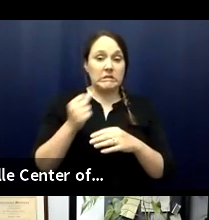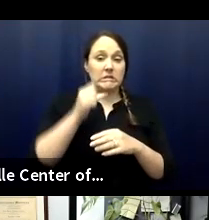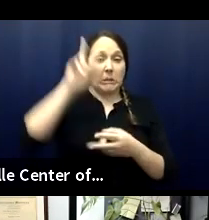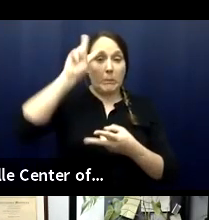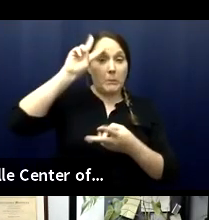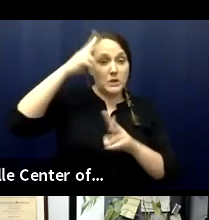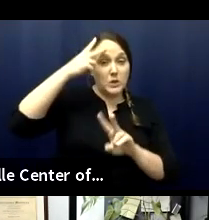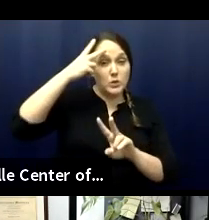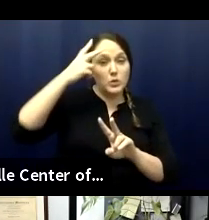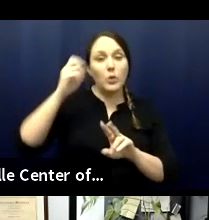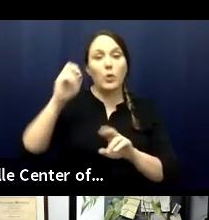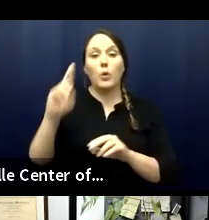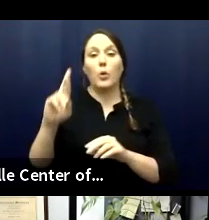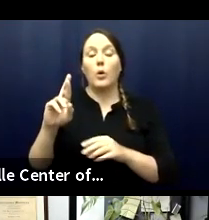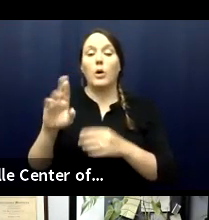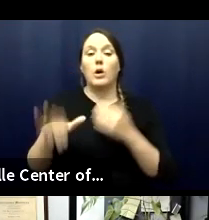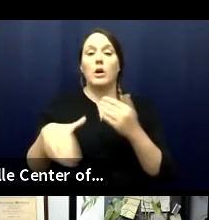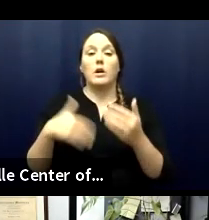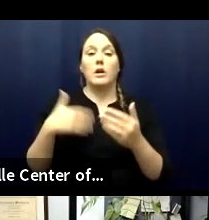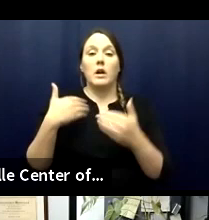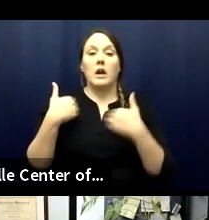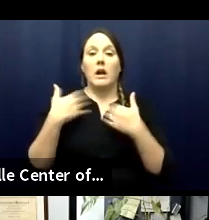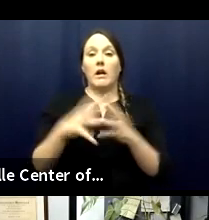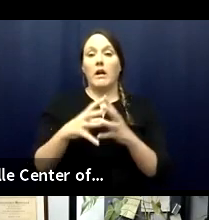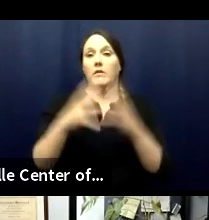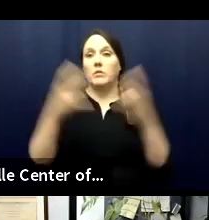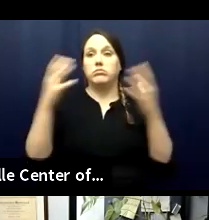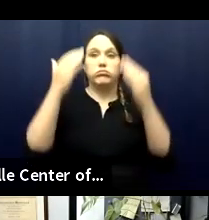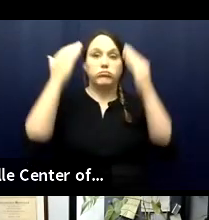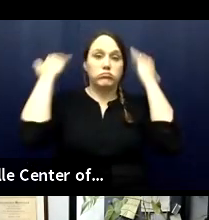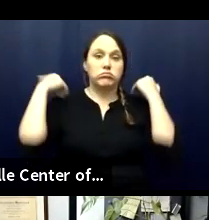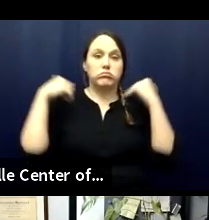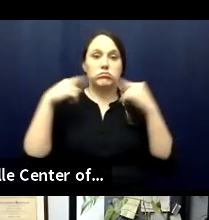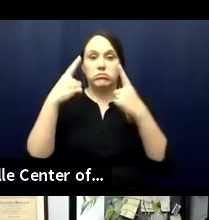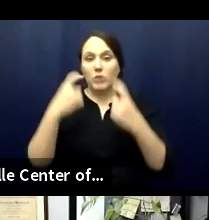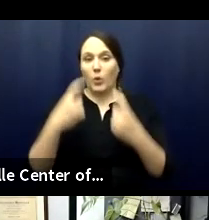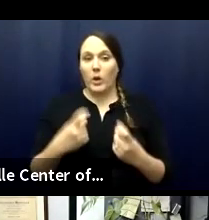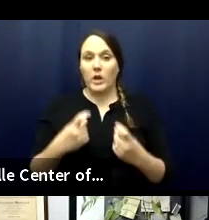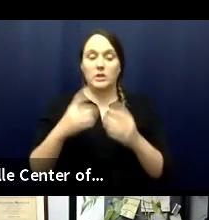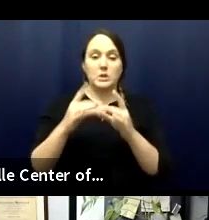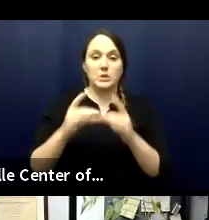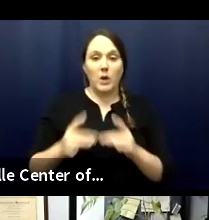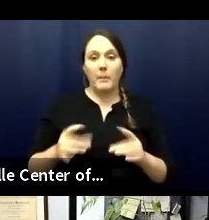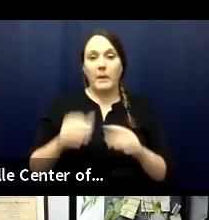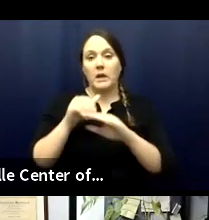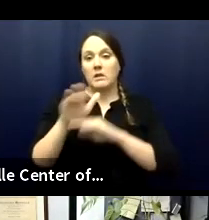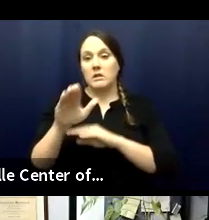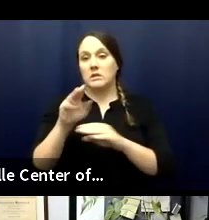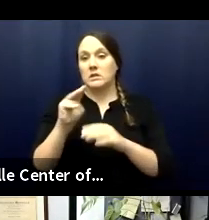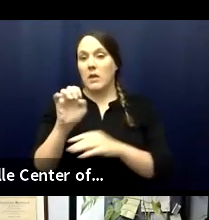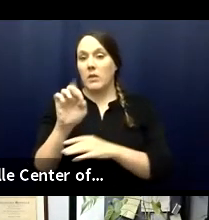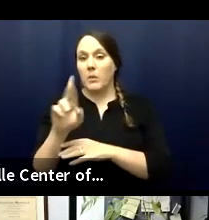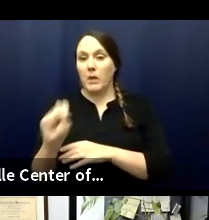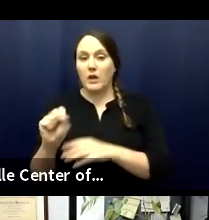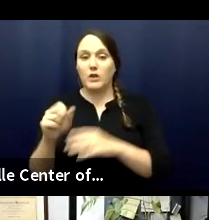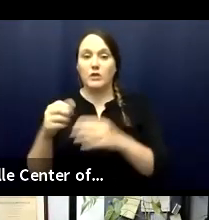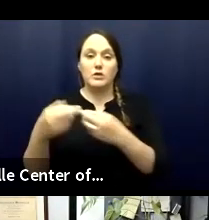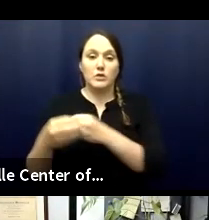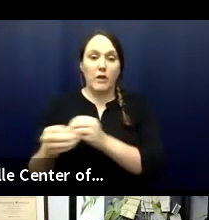have a deluge of questions and comments and such, both to the mayor's office and to the health